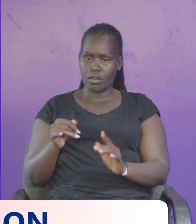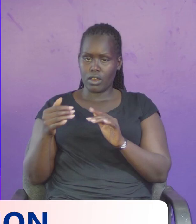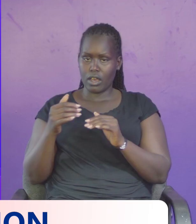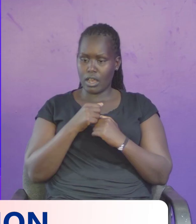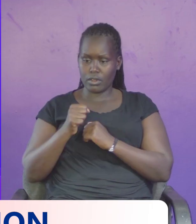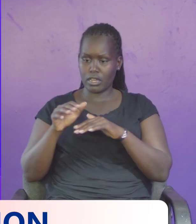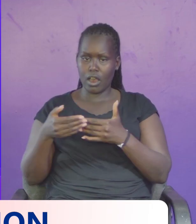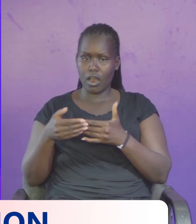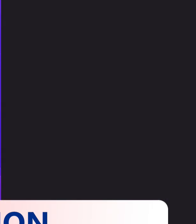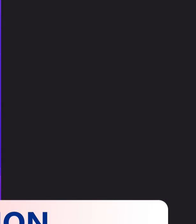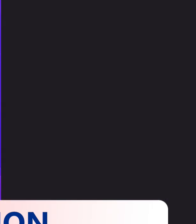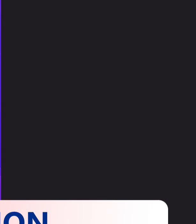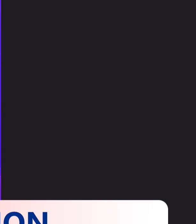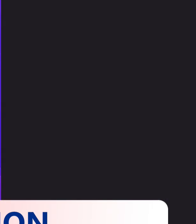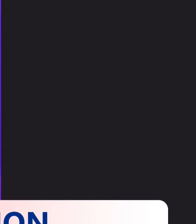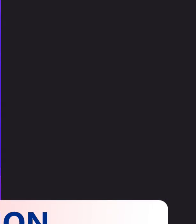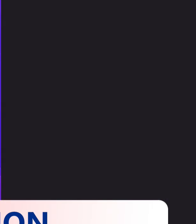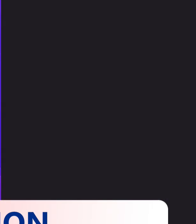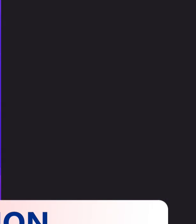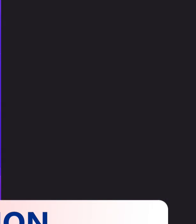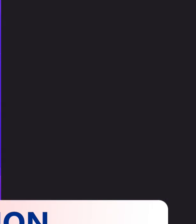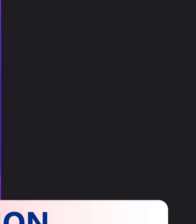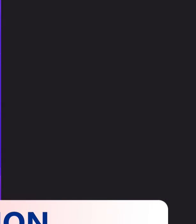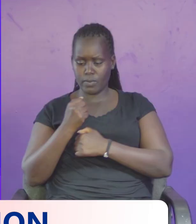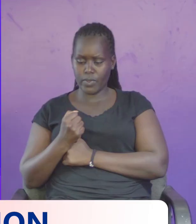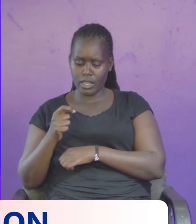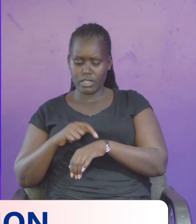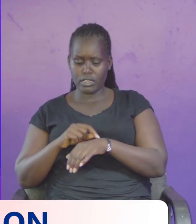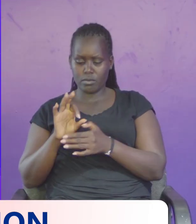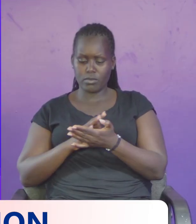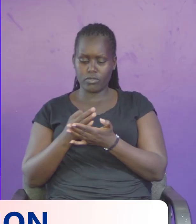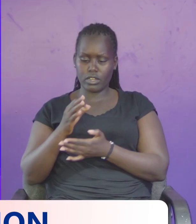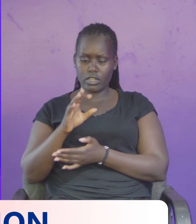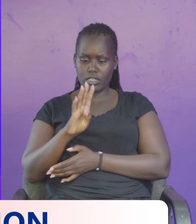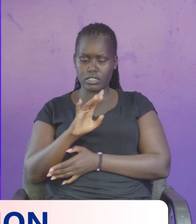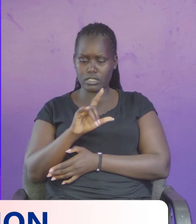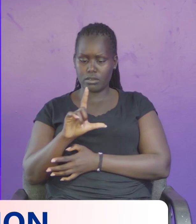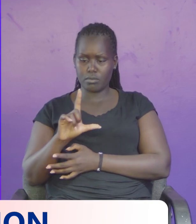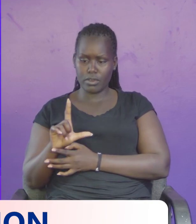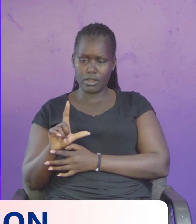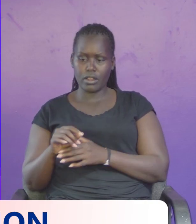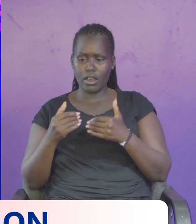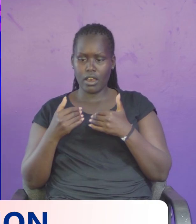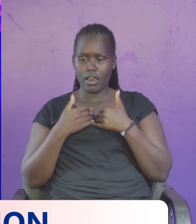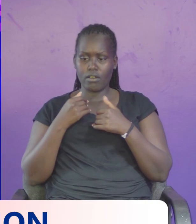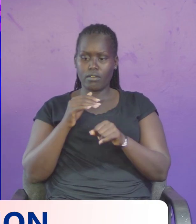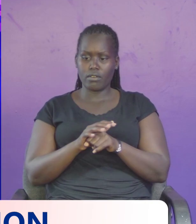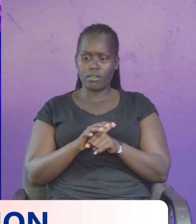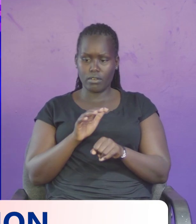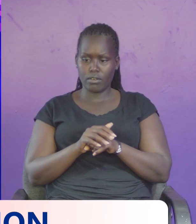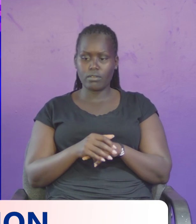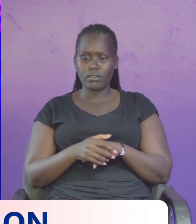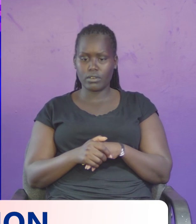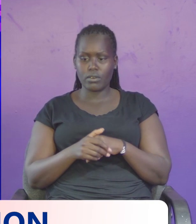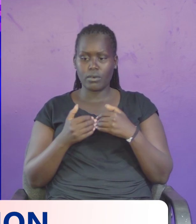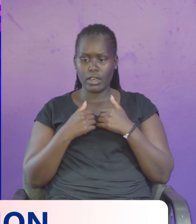there? That time when he was abducted during the finance bill. So many. Yeah. Yeah, there were many. There were almost 10